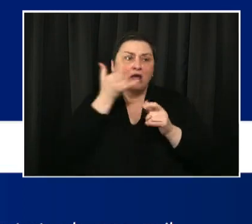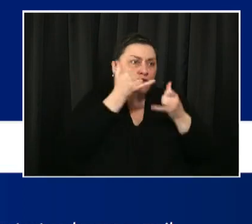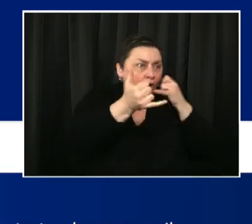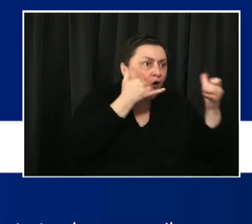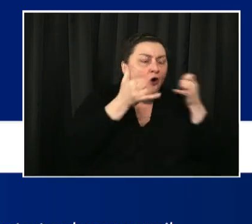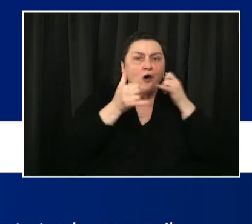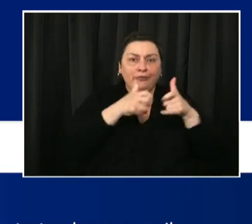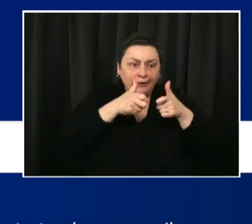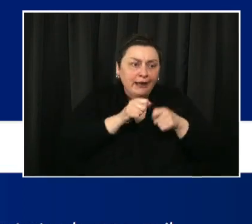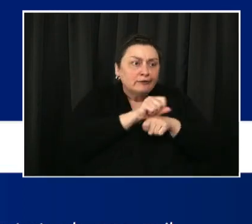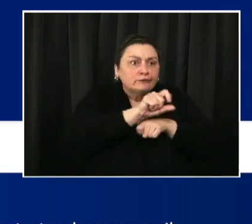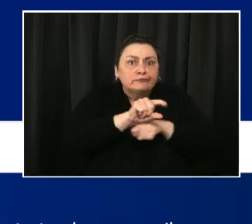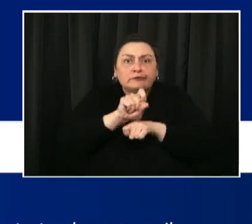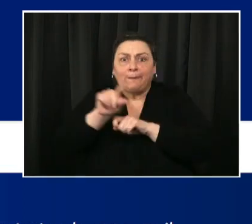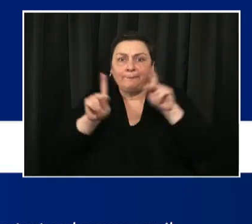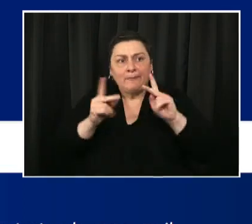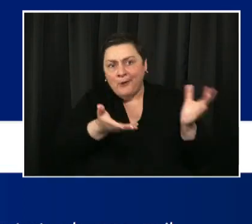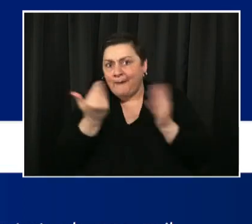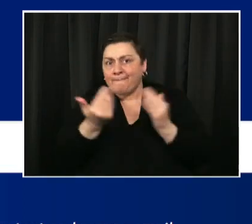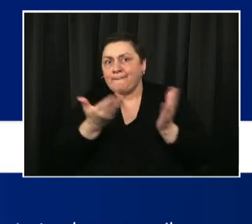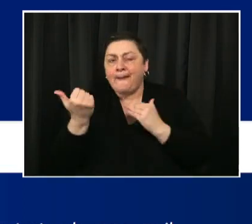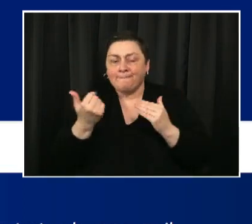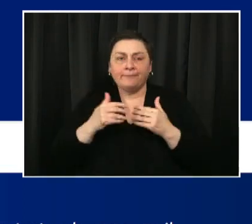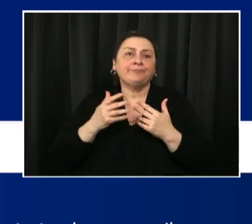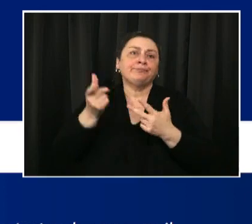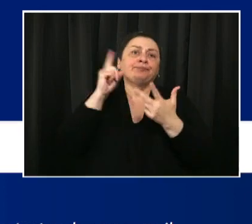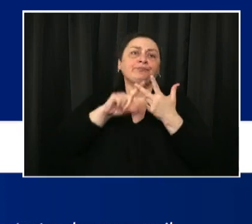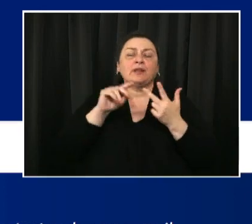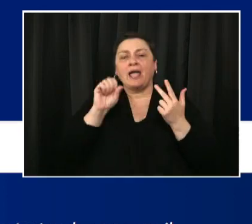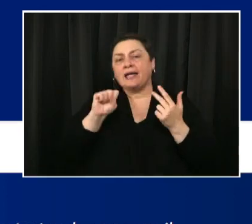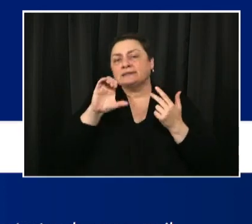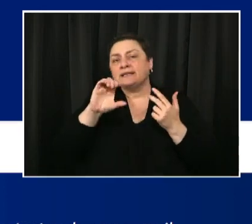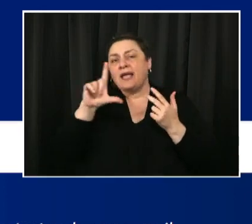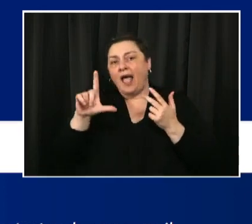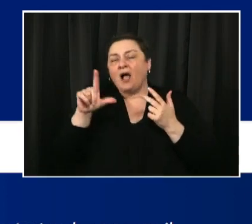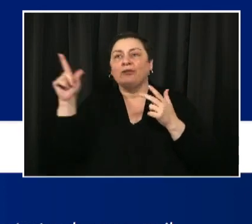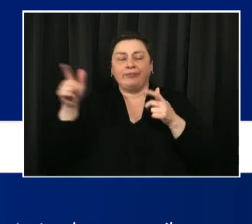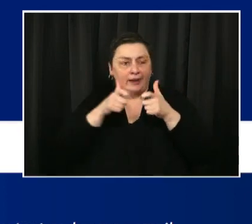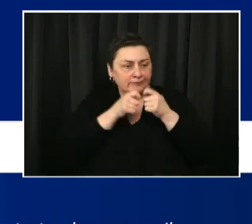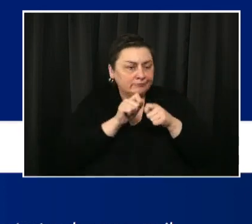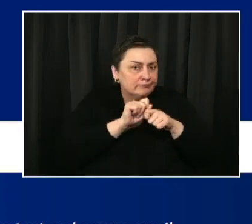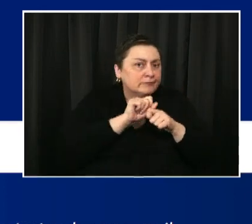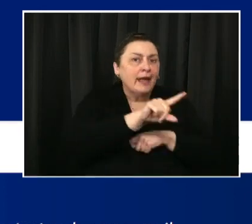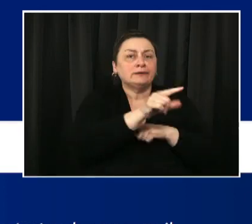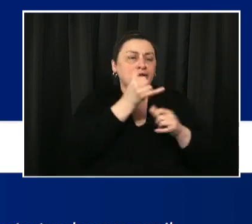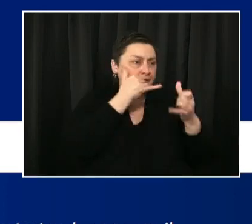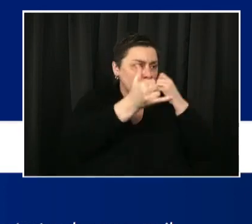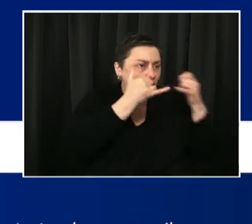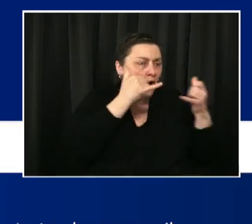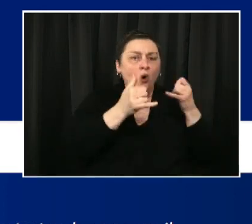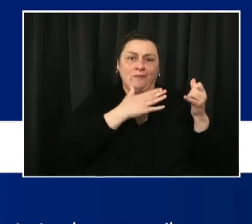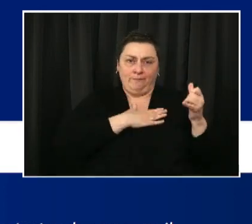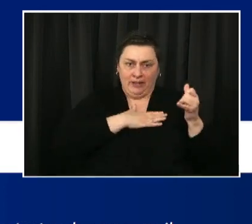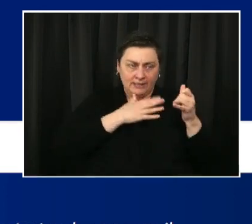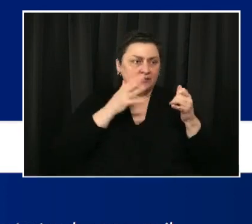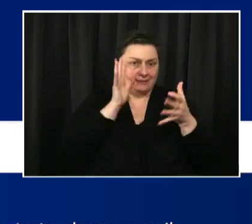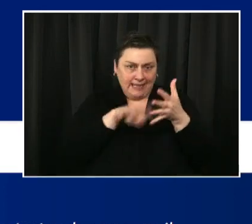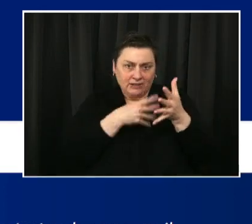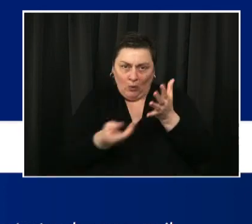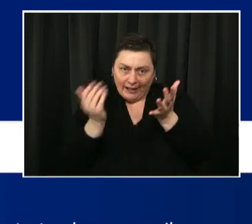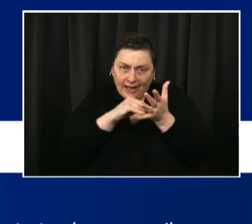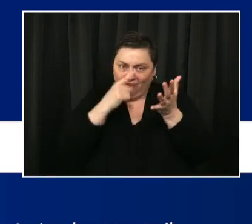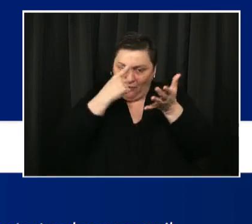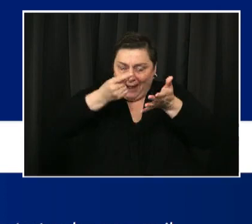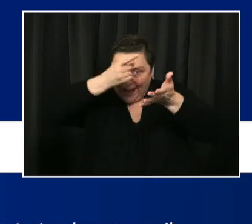week. SEL is notifying patients by phone and text message to reschedule appointments for them next week. As you know, the state